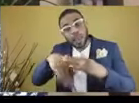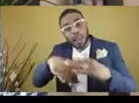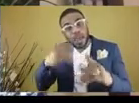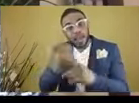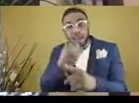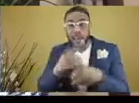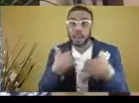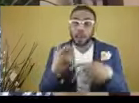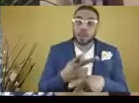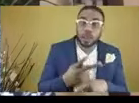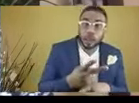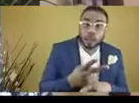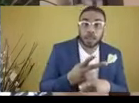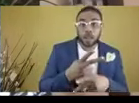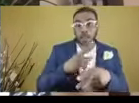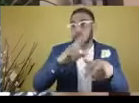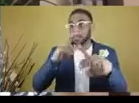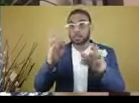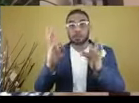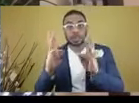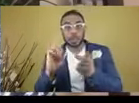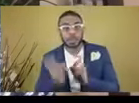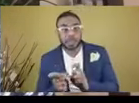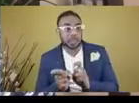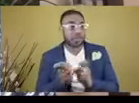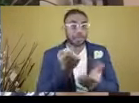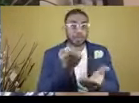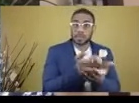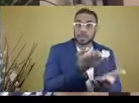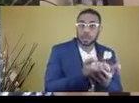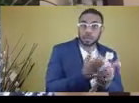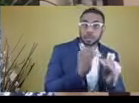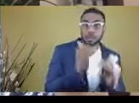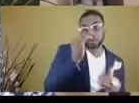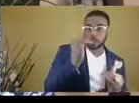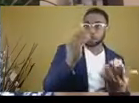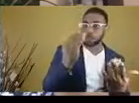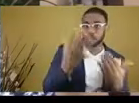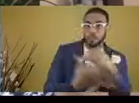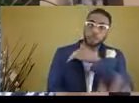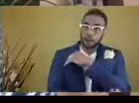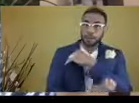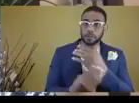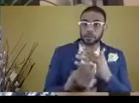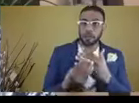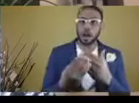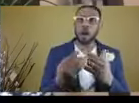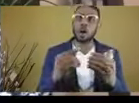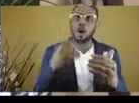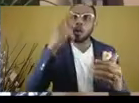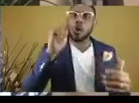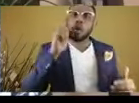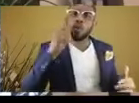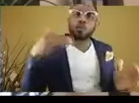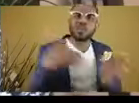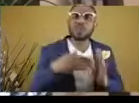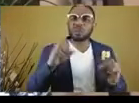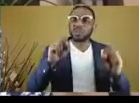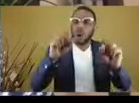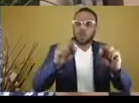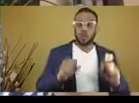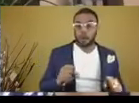healthcare, due to climate change, due to economic injustice and poverty, and due to racism.